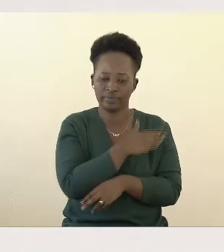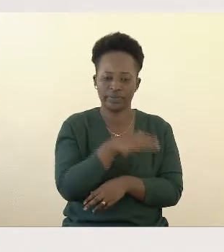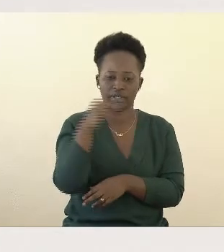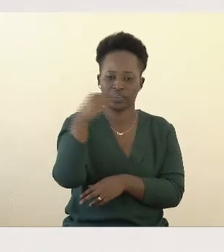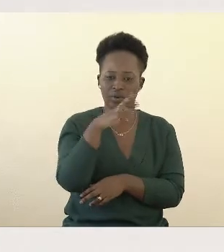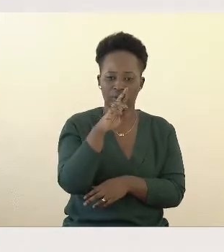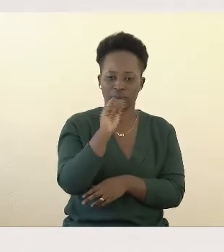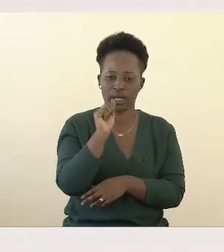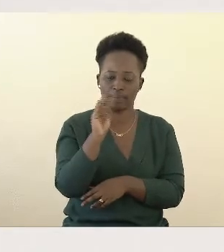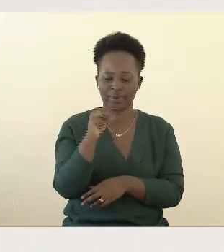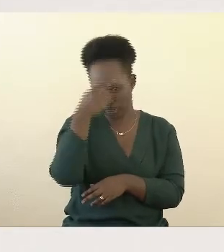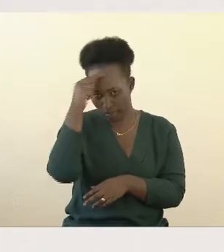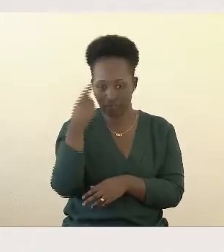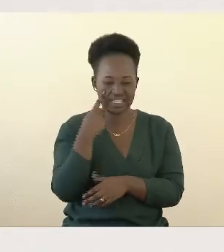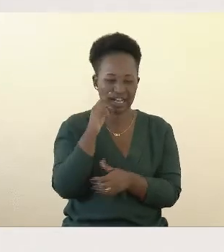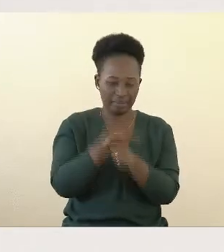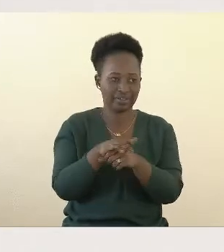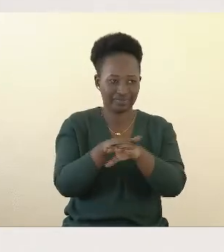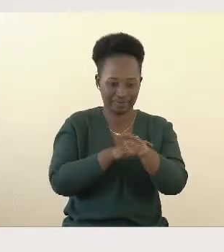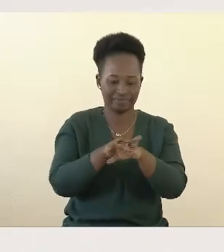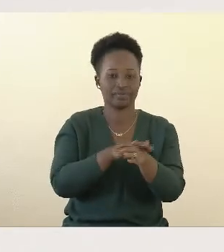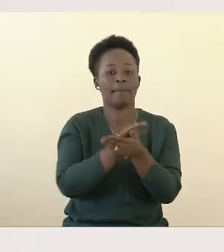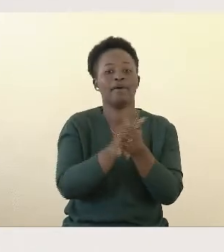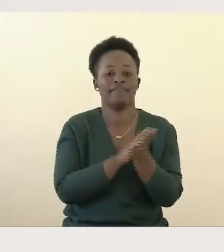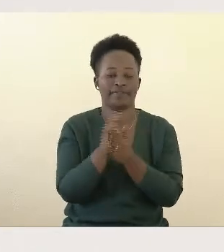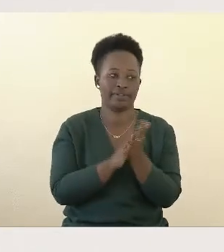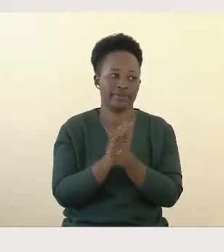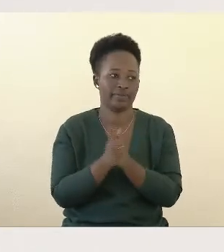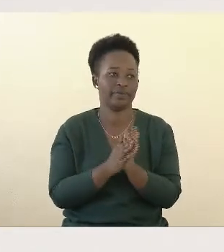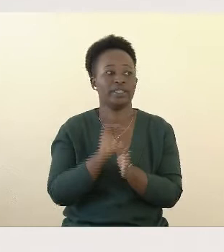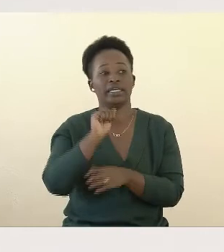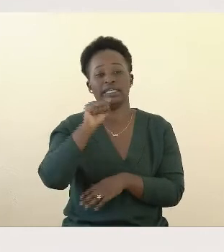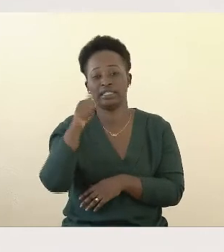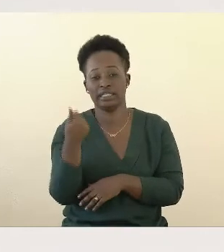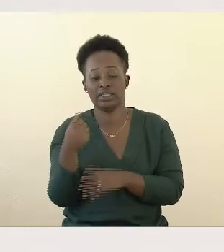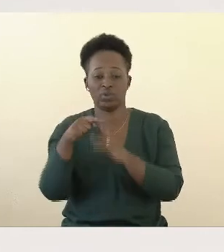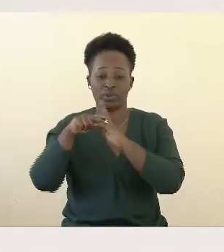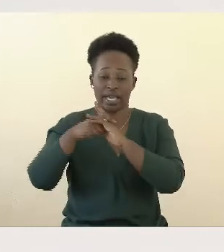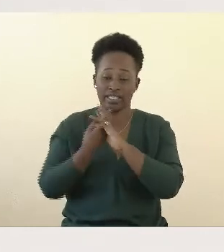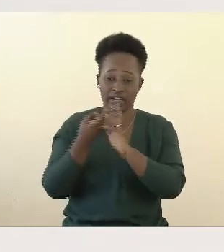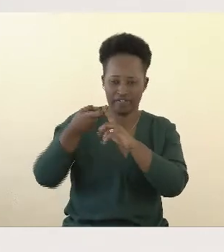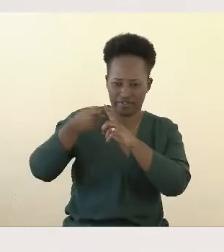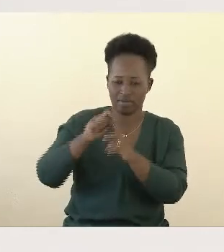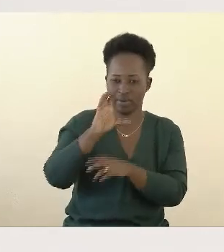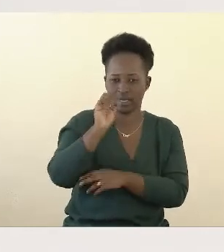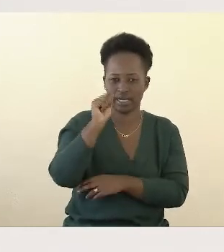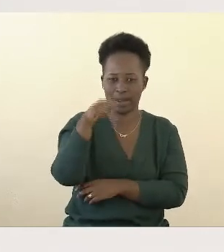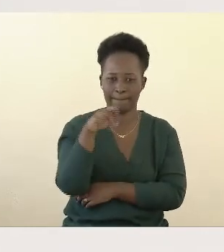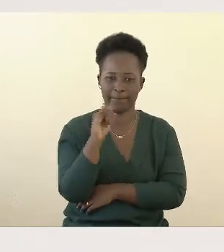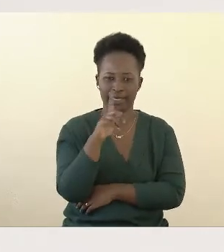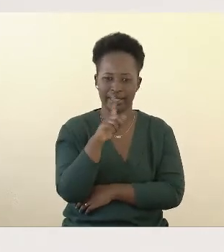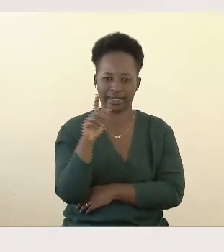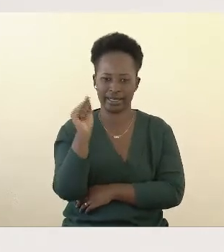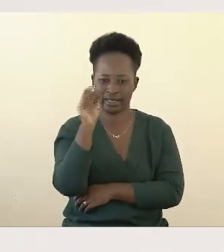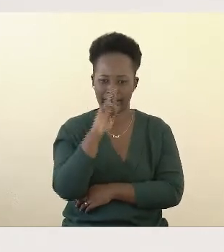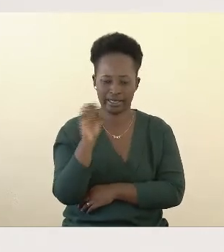called erectile pili muscles. They are all these starting from here, starting from capillaries, oil gland,